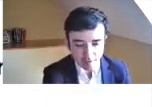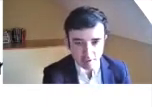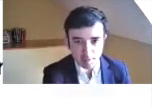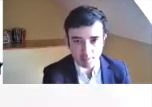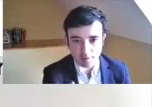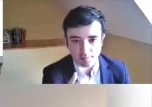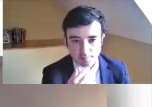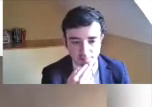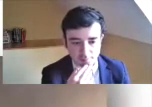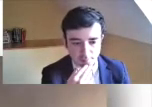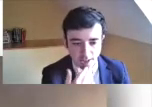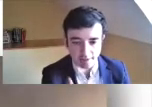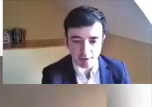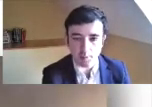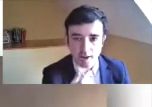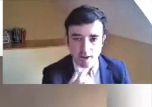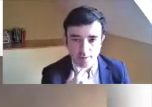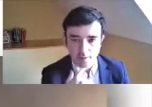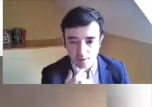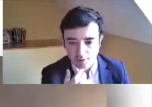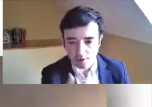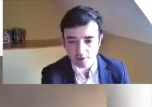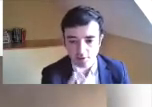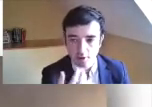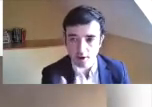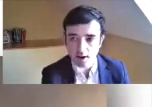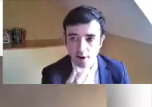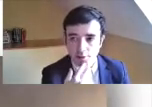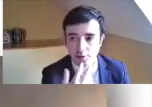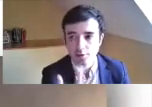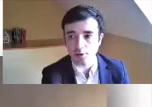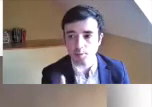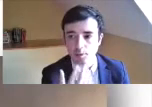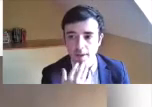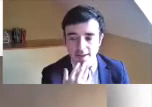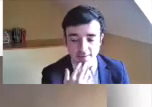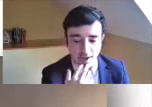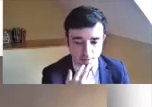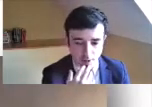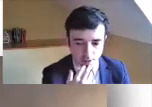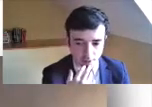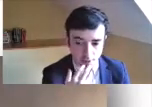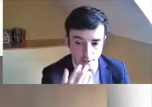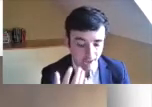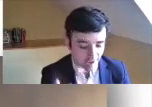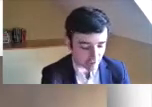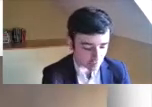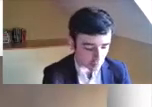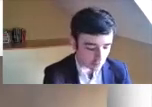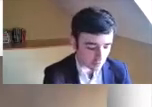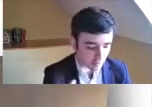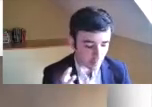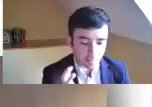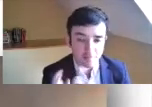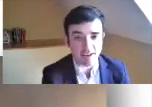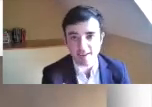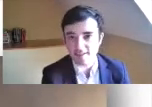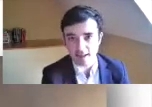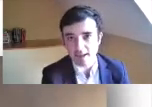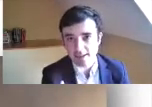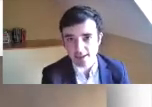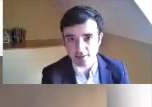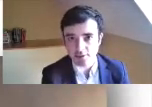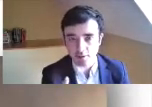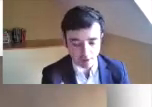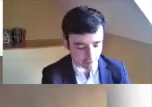Each of these people, Kathleen O'Brennan, Chester Arthur, known to many as Gavin Arthur, and Esther Murphy, fit